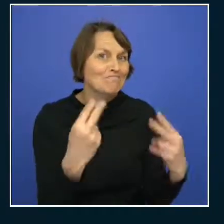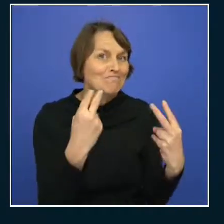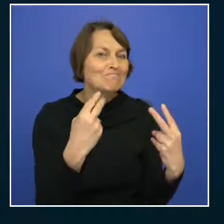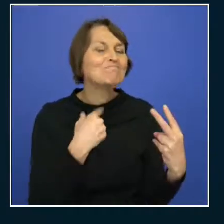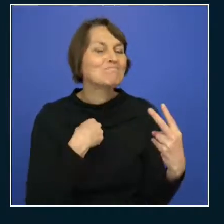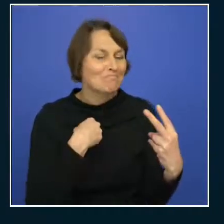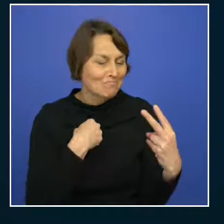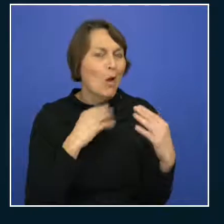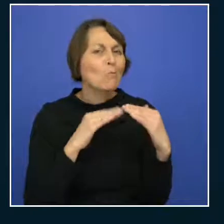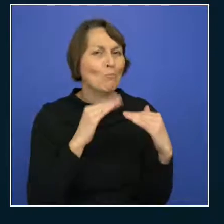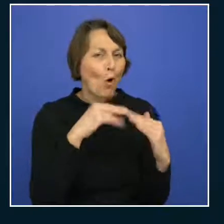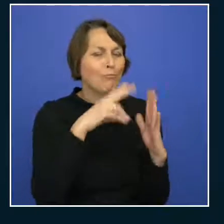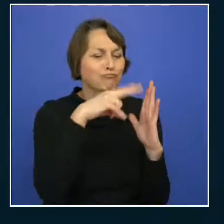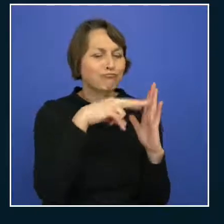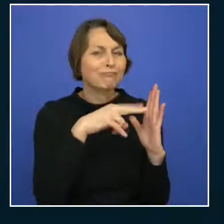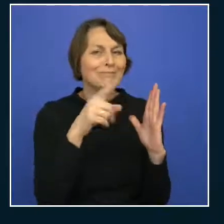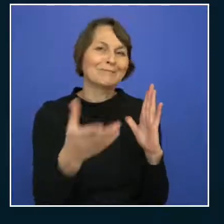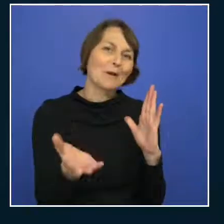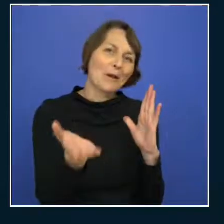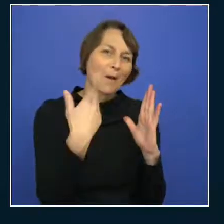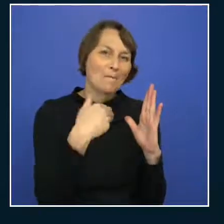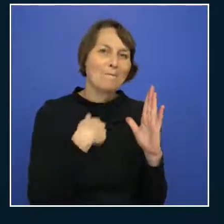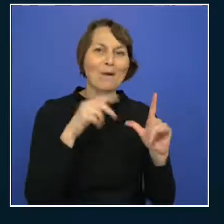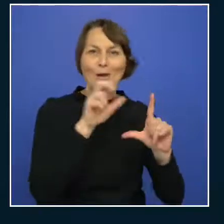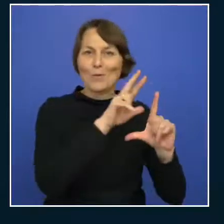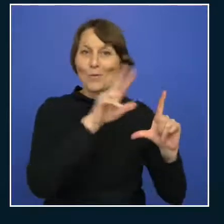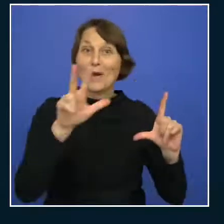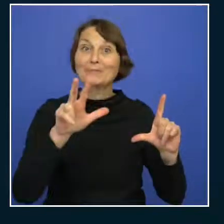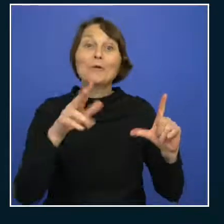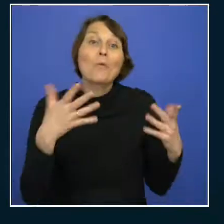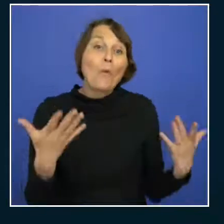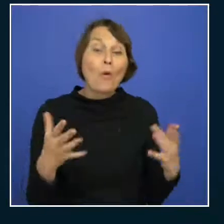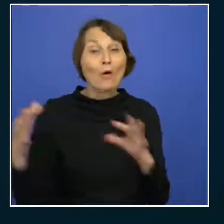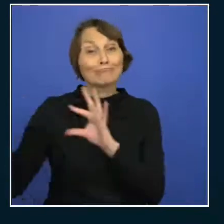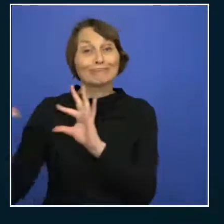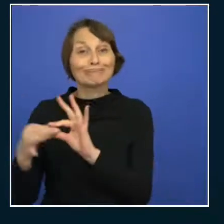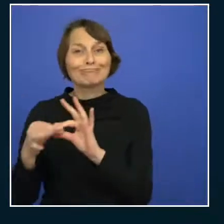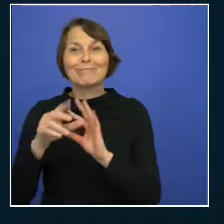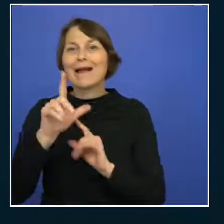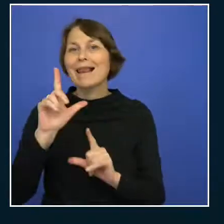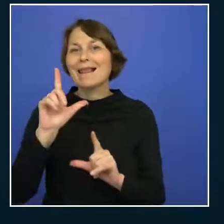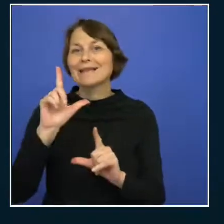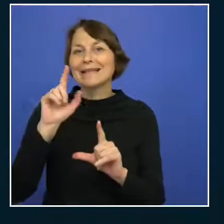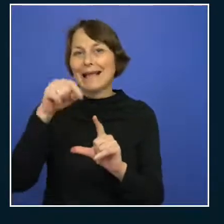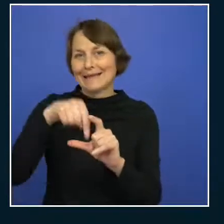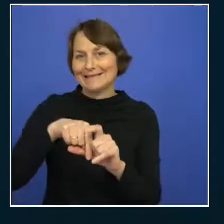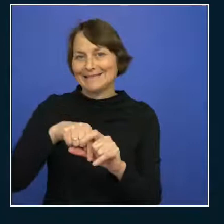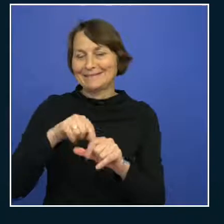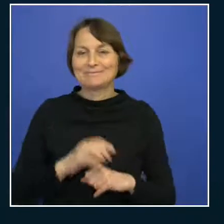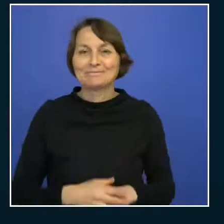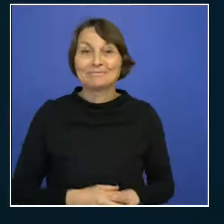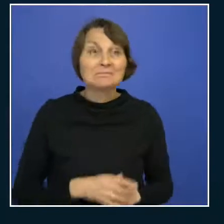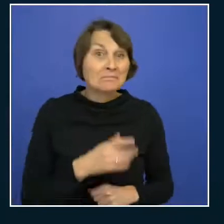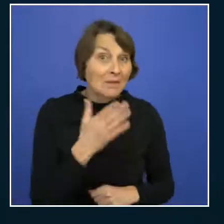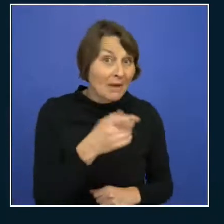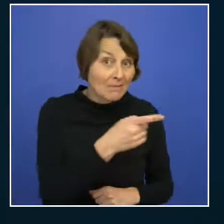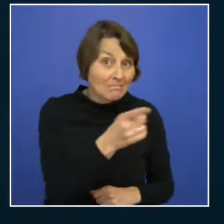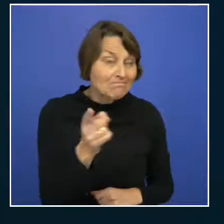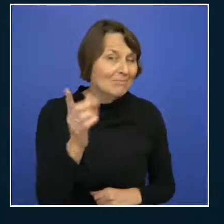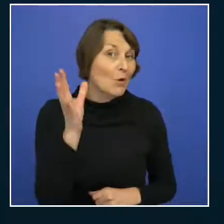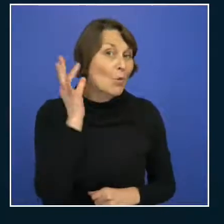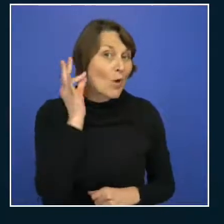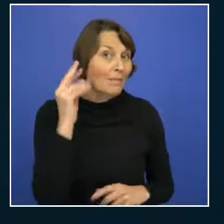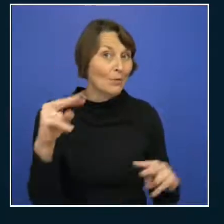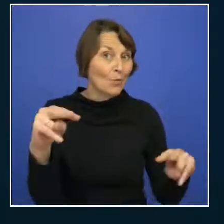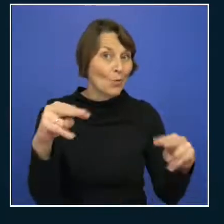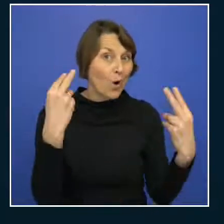can definitely visit my website or connect to LinkedIn. And I'm also, if there are women listening right now